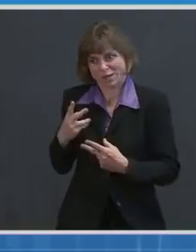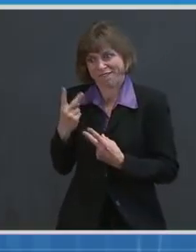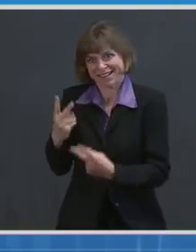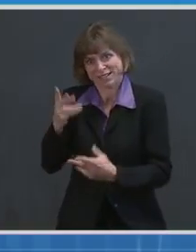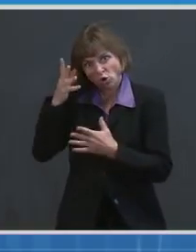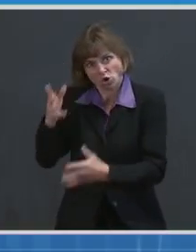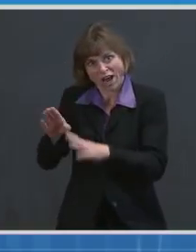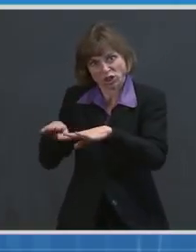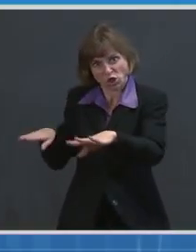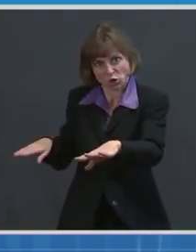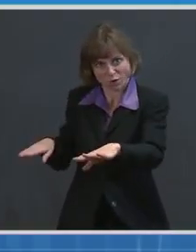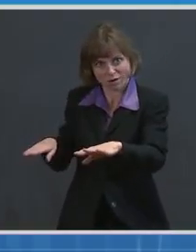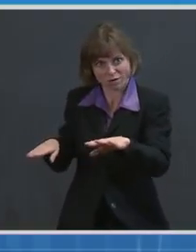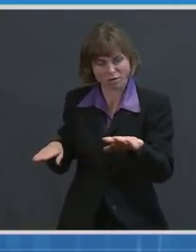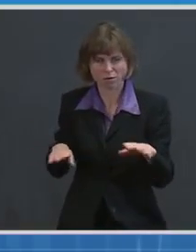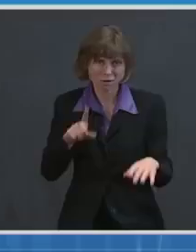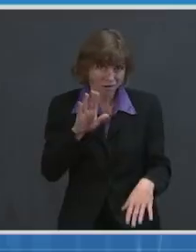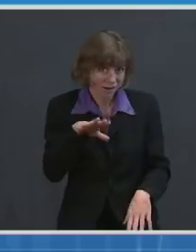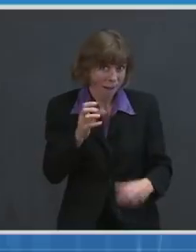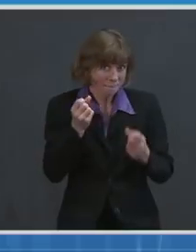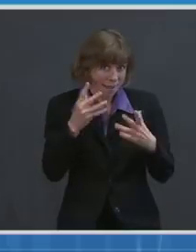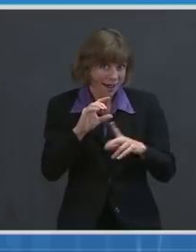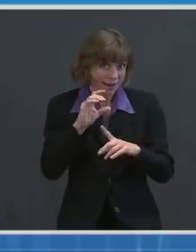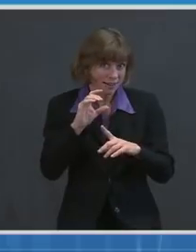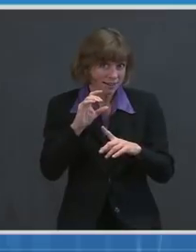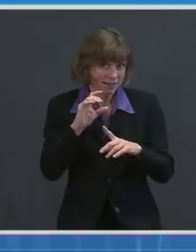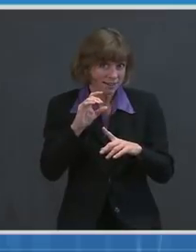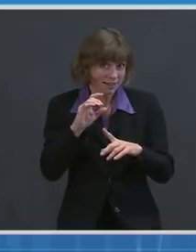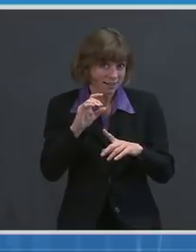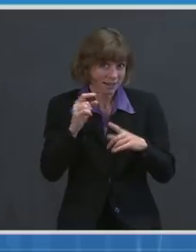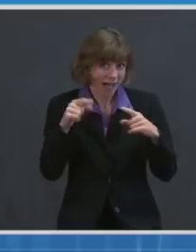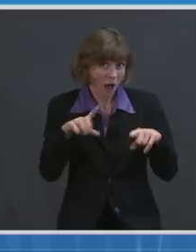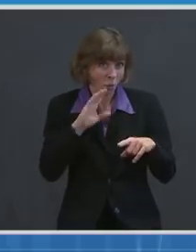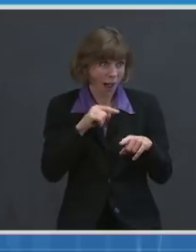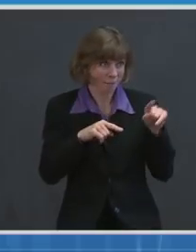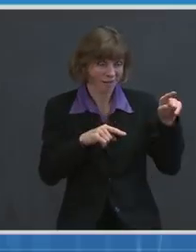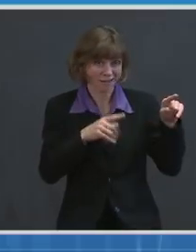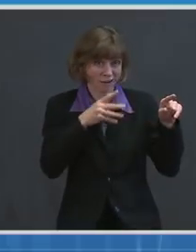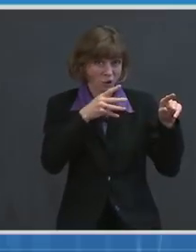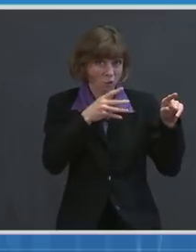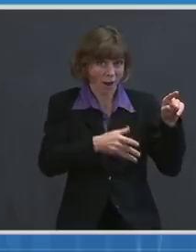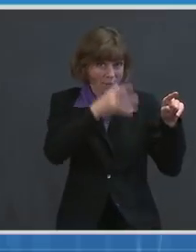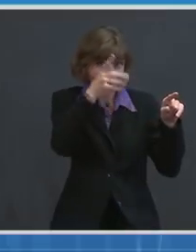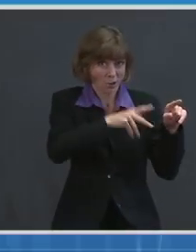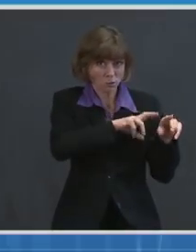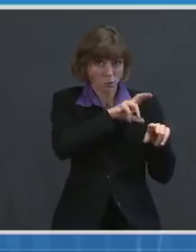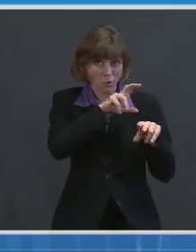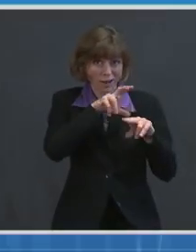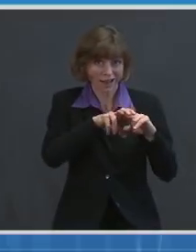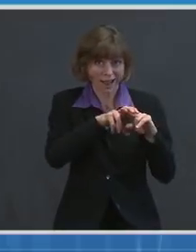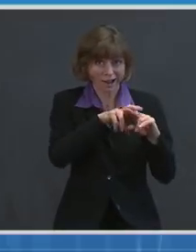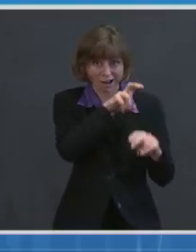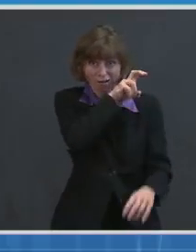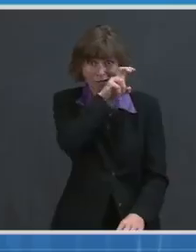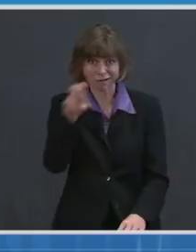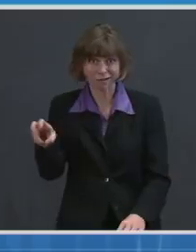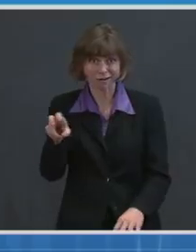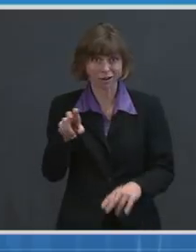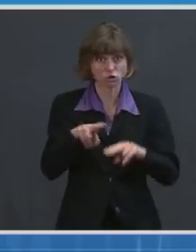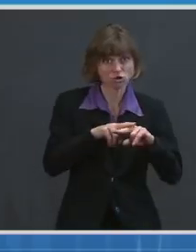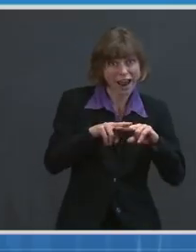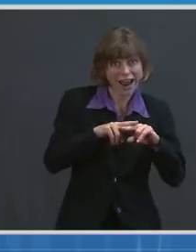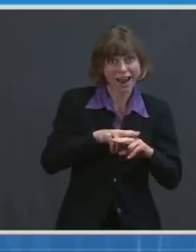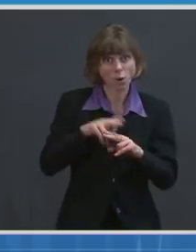many cases, that's going to result in grandparents probably getting on a train or a plane to go to a neighboring state or some other state to see